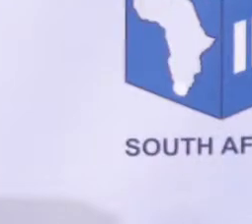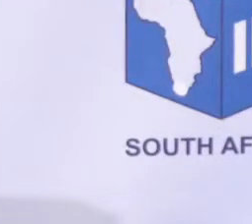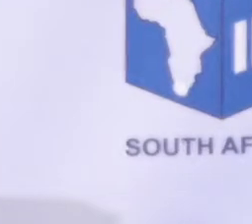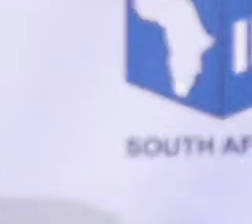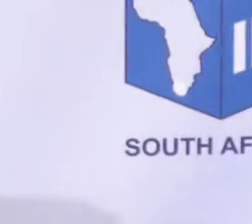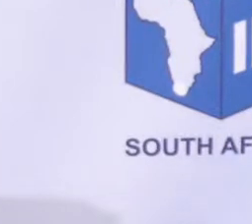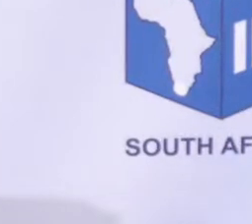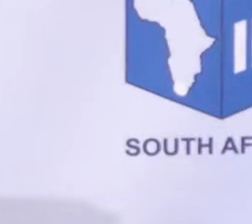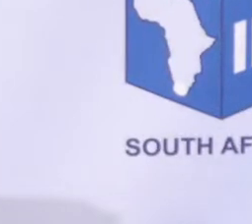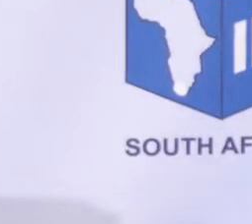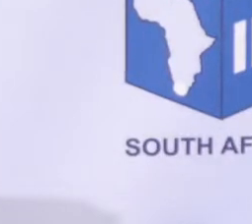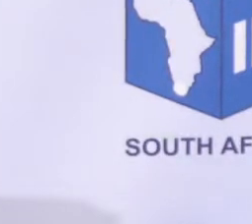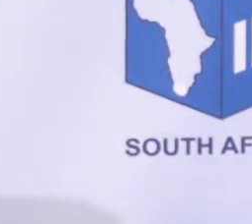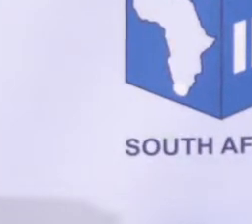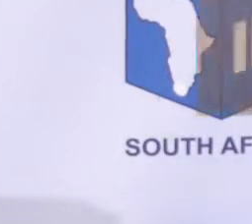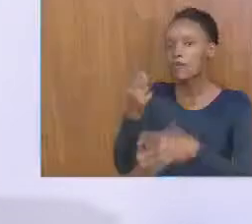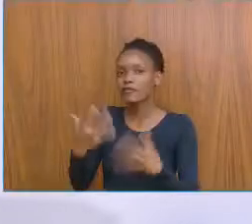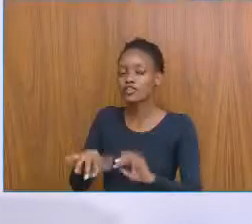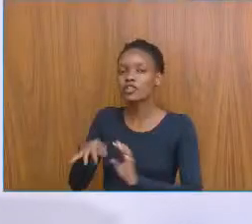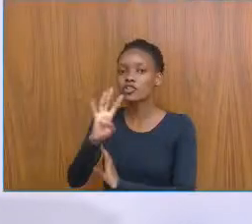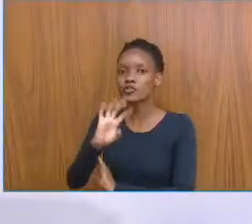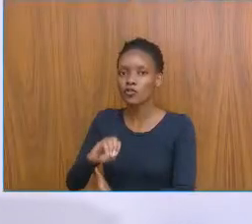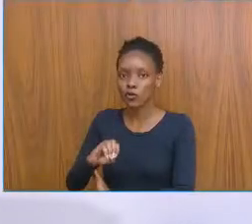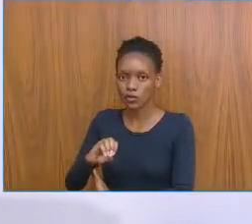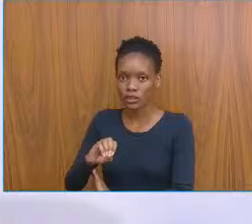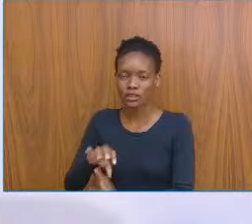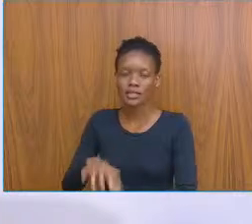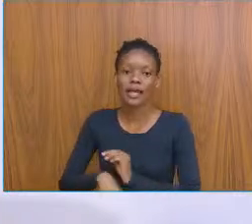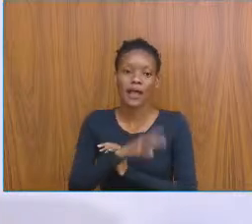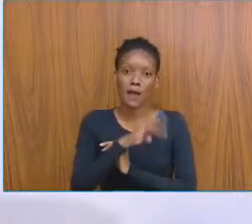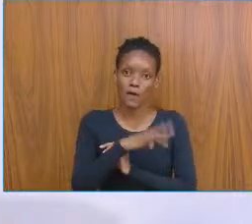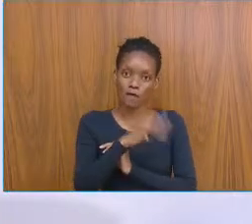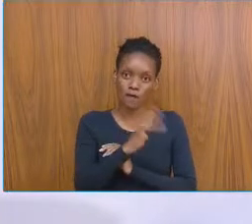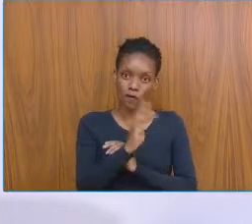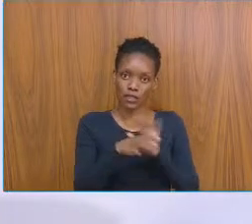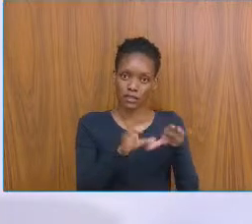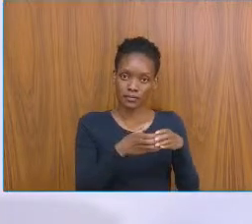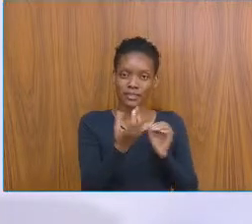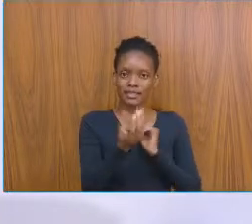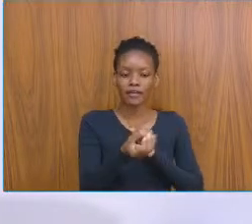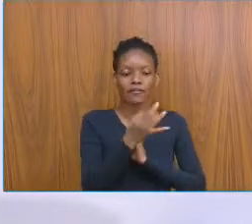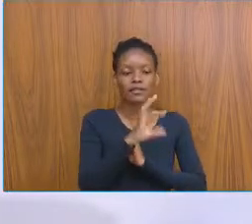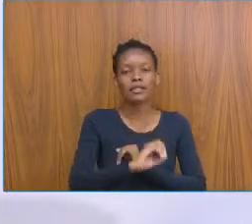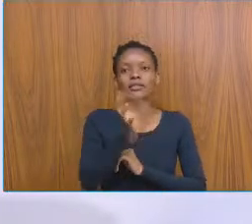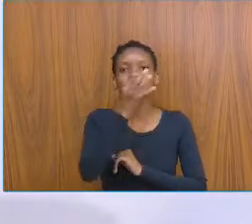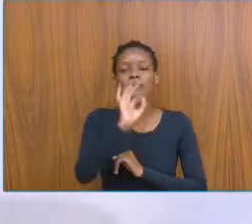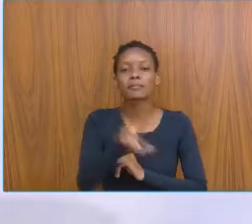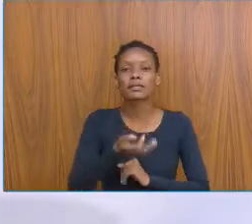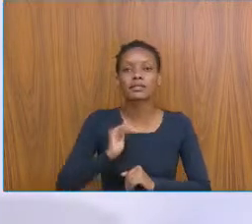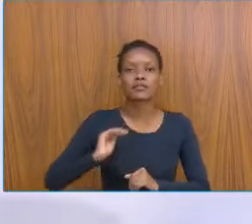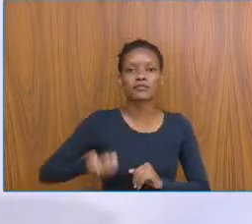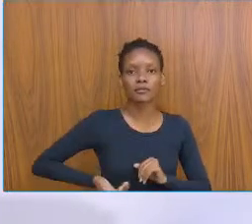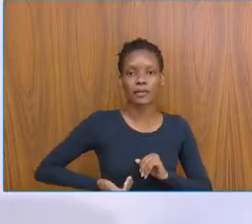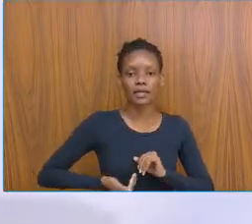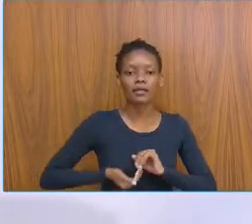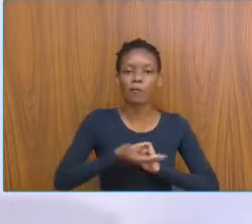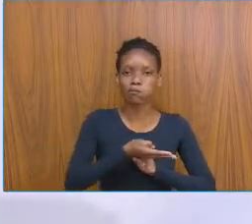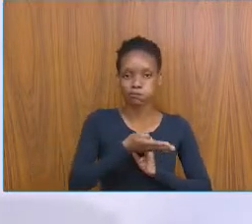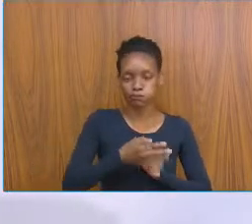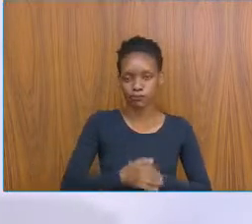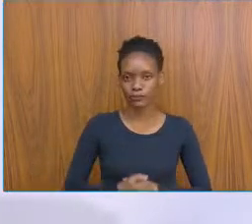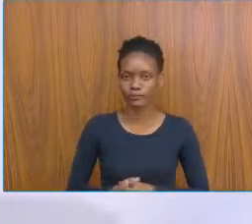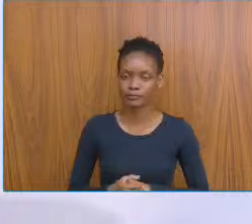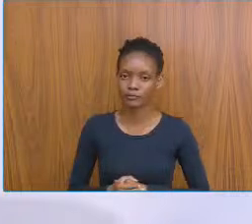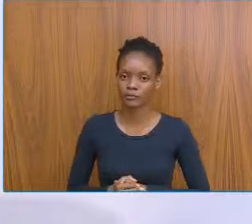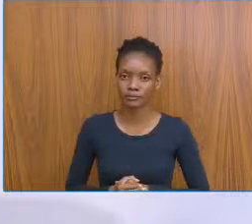parties achieved the 40, and a further 14 parties have a 30% female representation on their